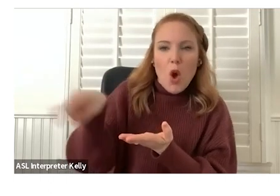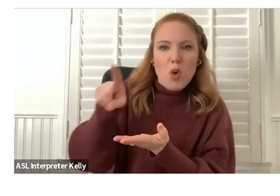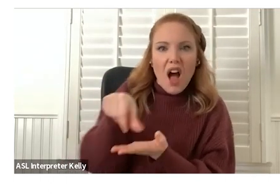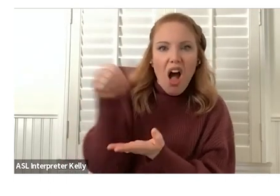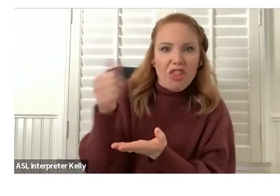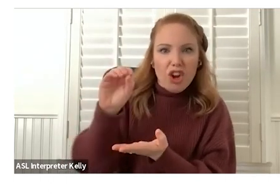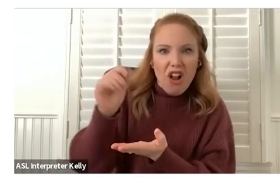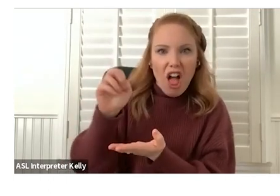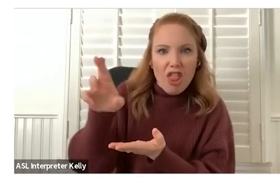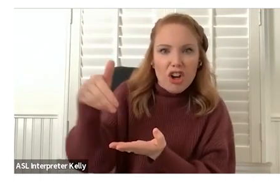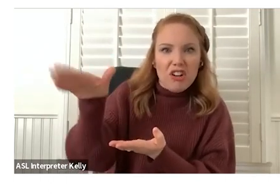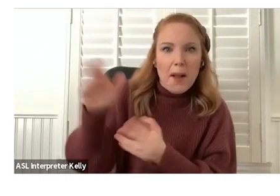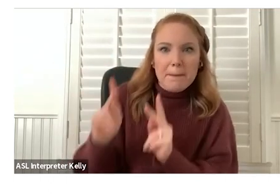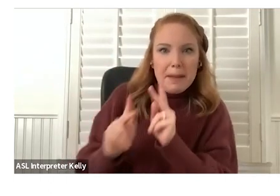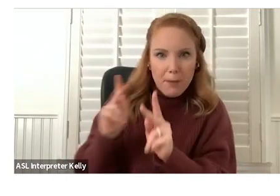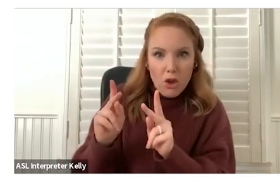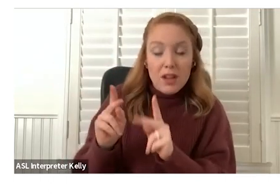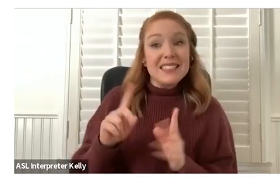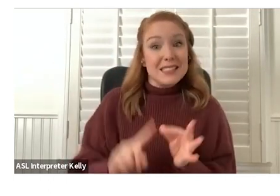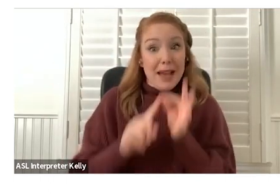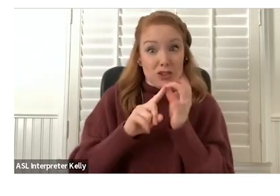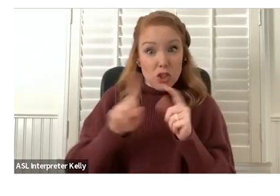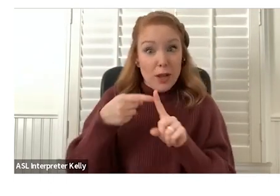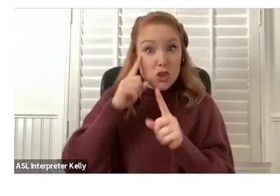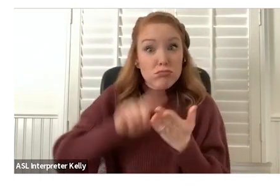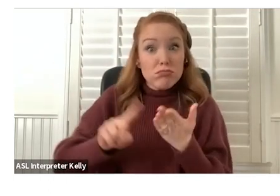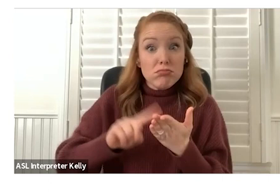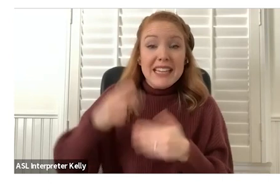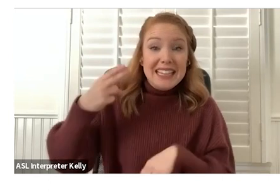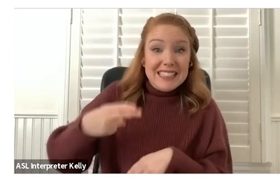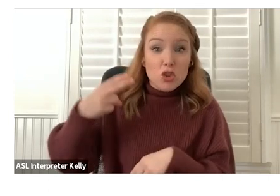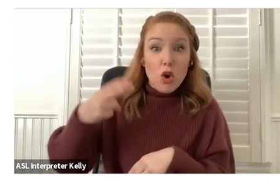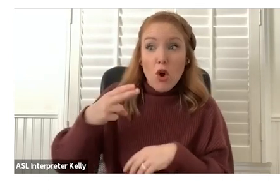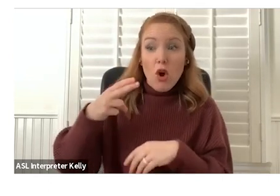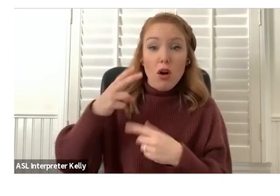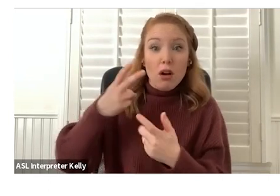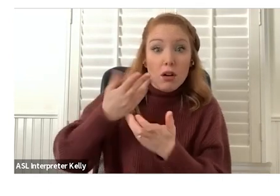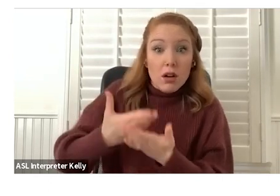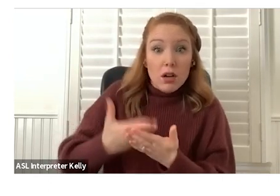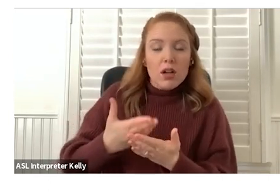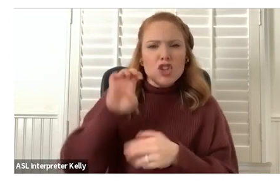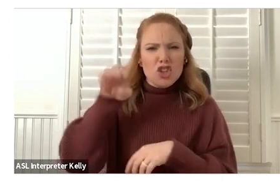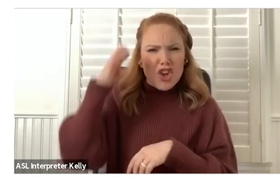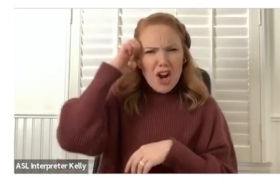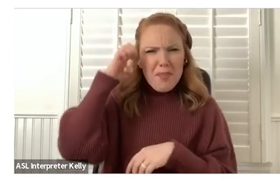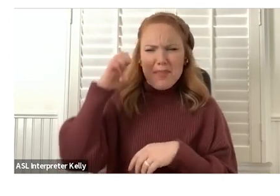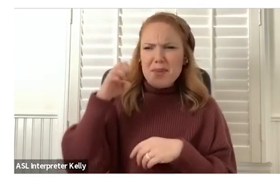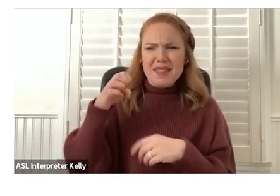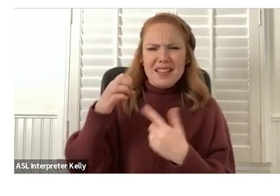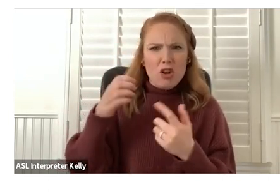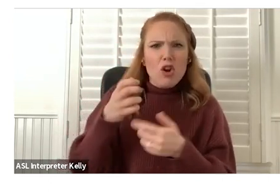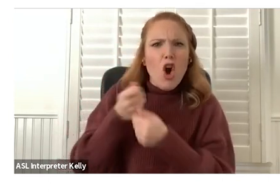of superiority onto, which is the other, which is an inferior. The second way that it fossilizes is truly